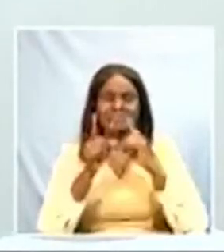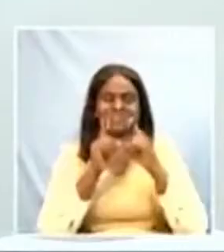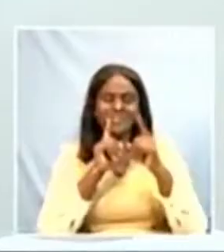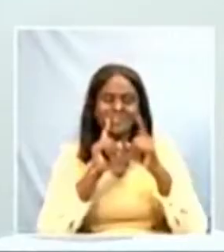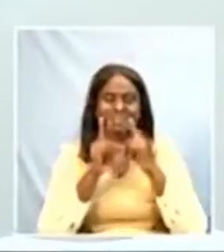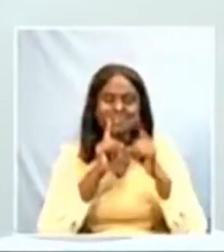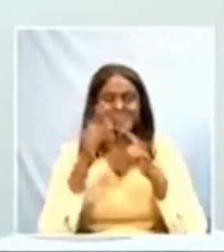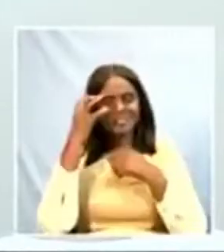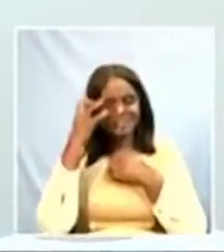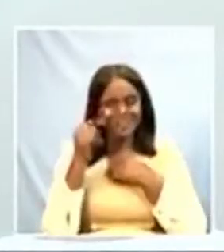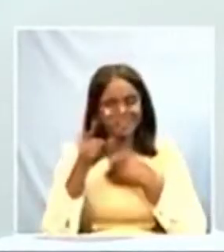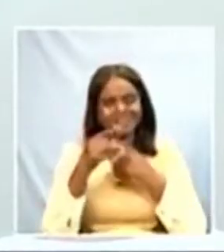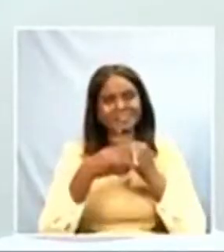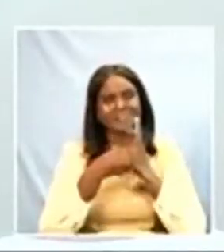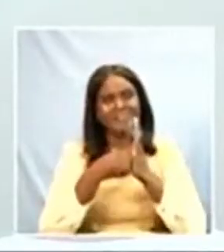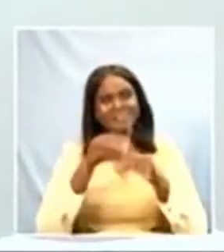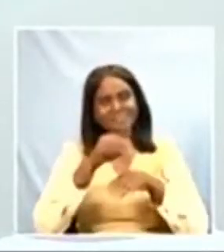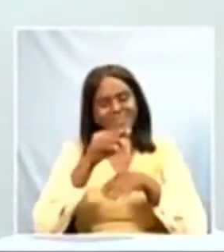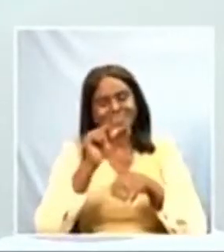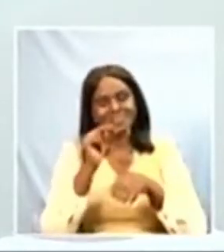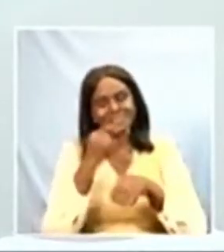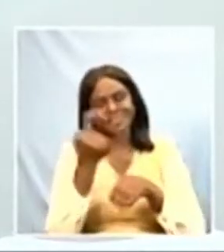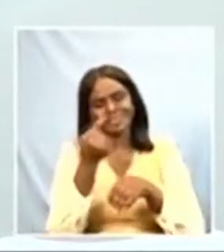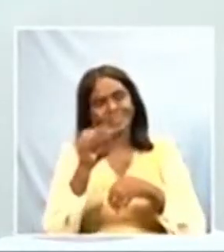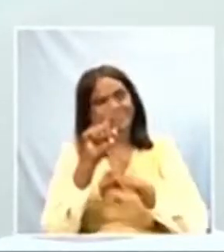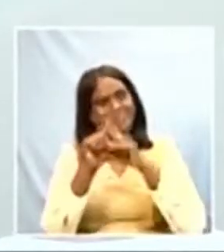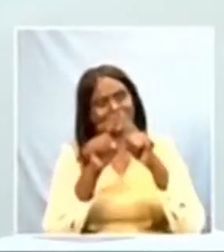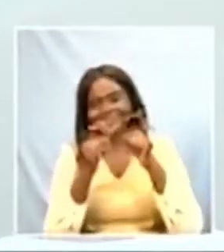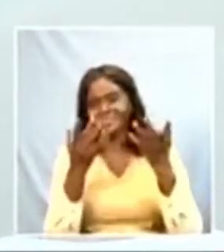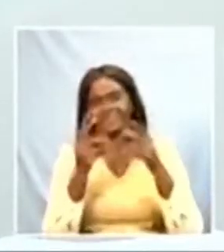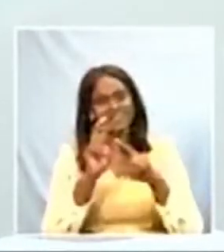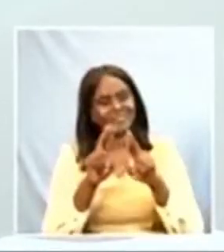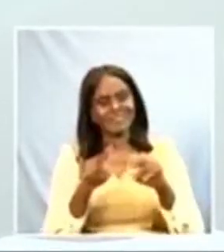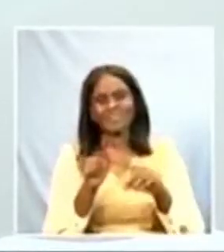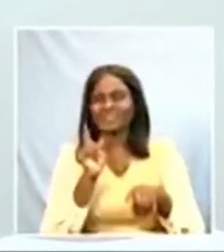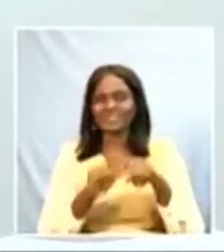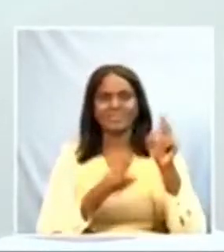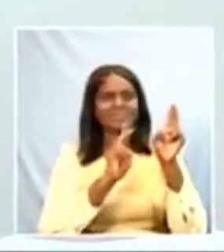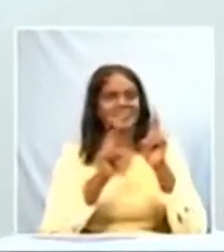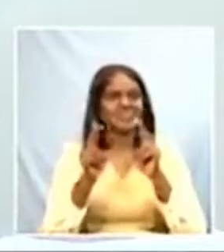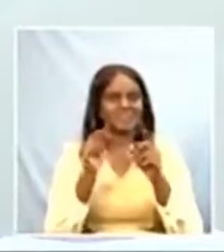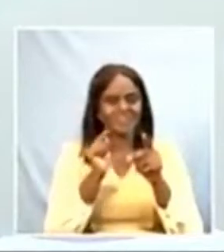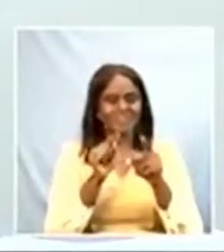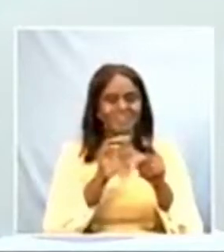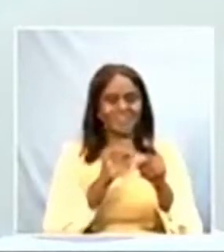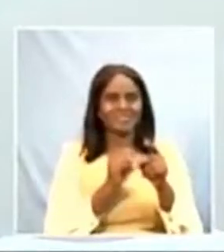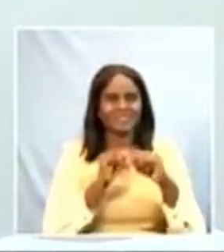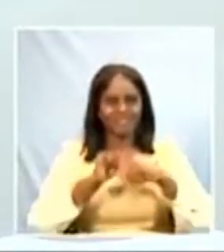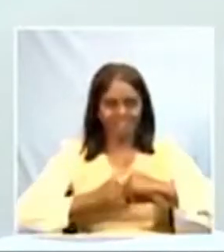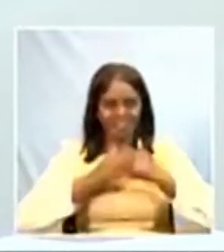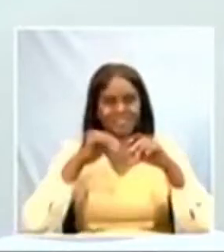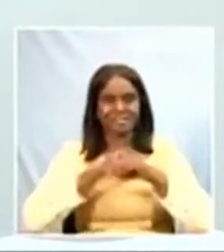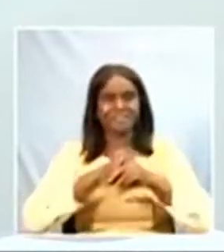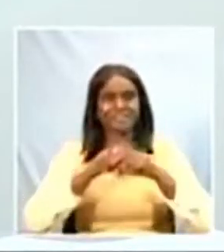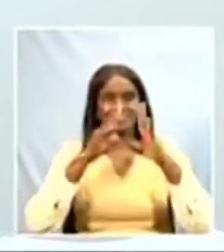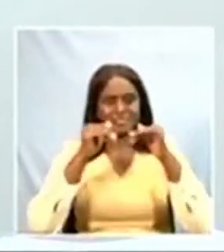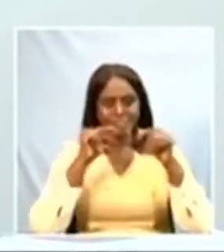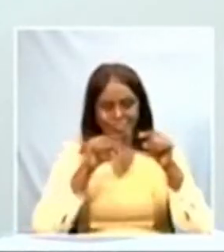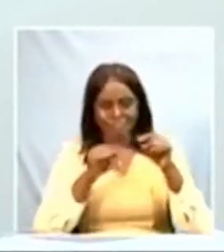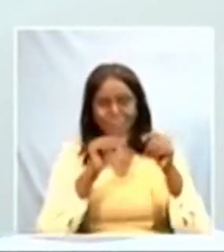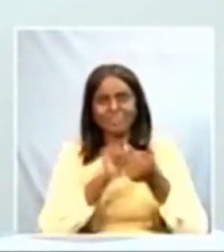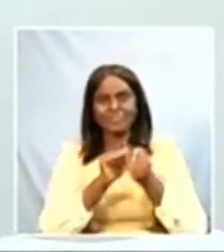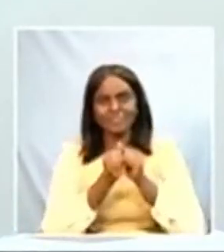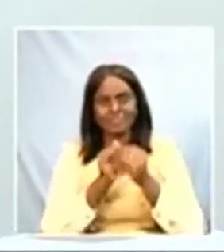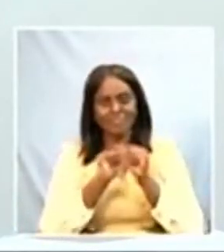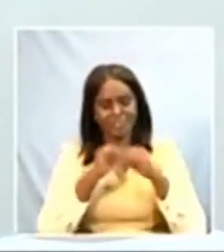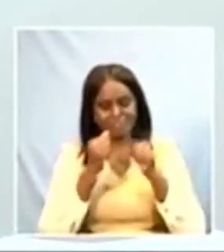The officers are guided. It's a peripheral question, Chair. They cannot respond. This is our in-house issue.